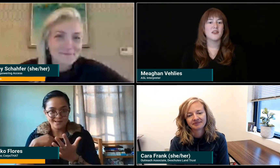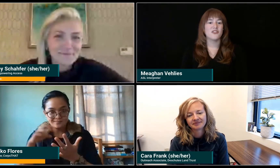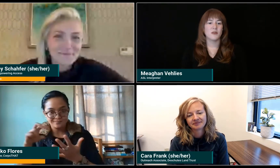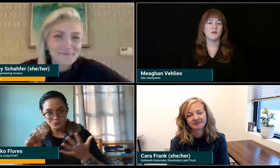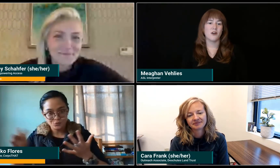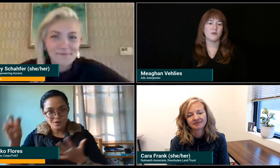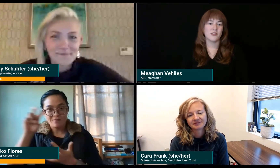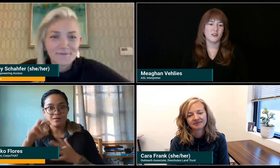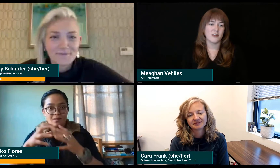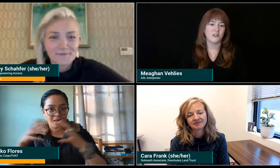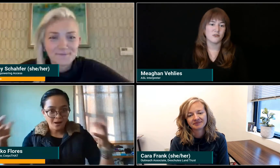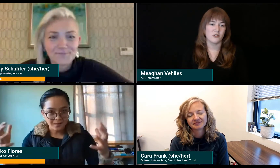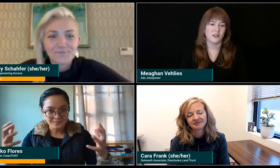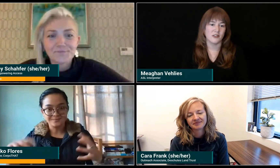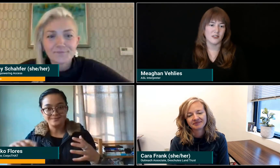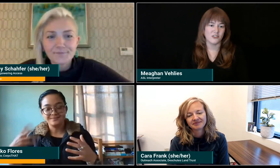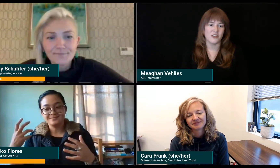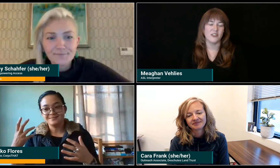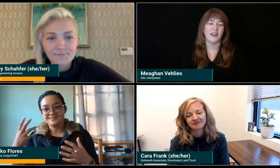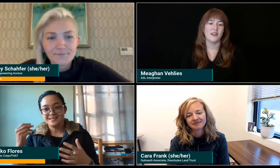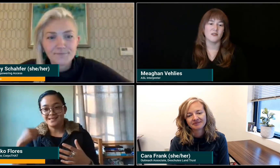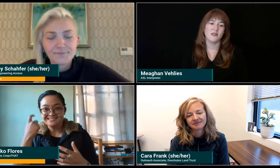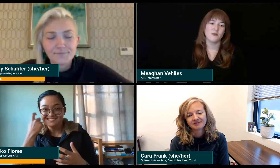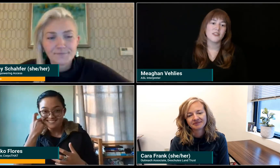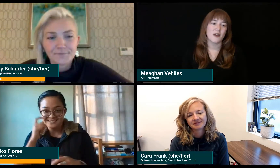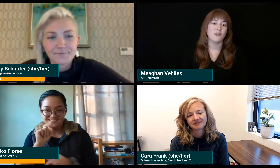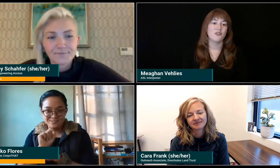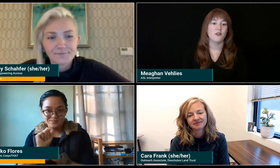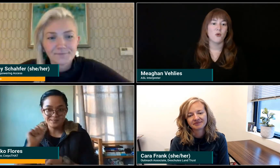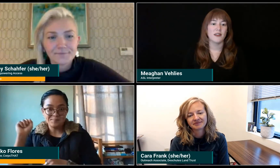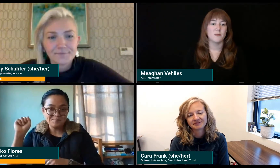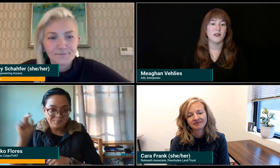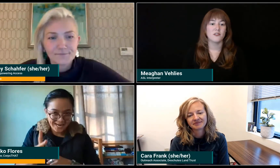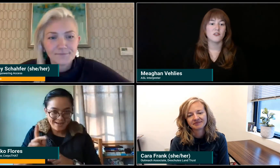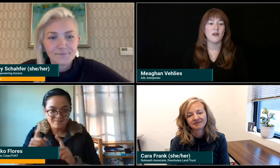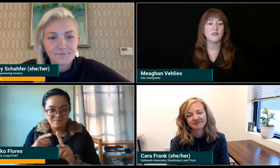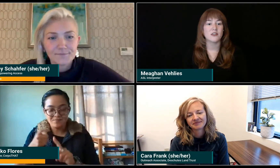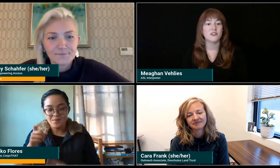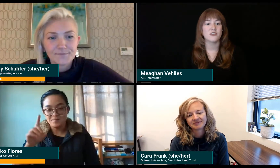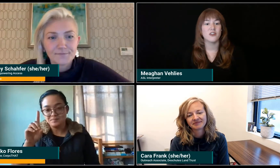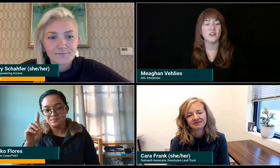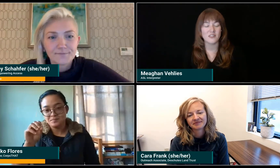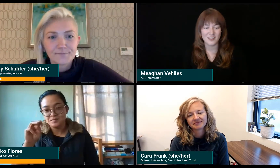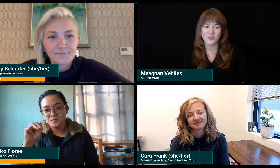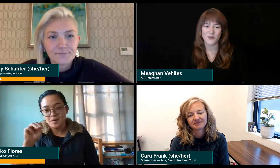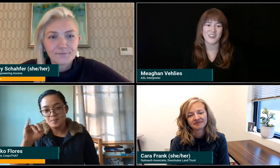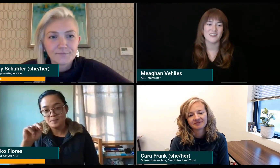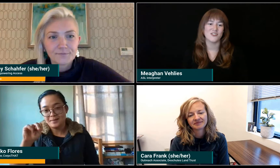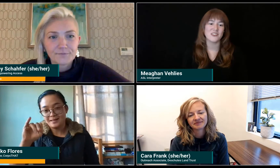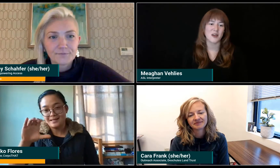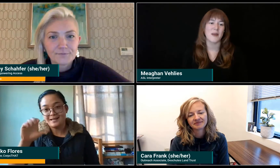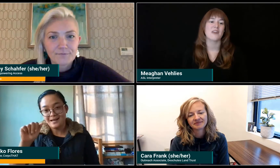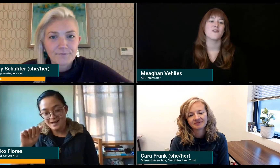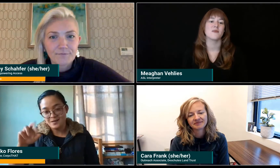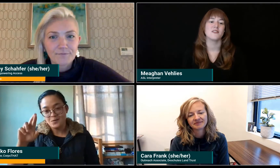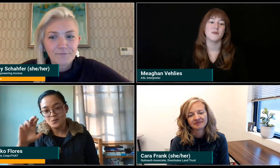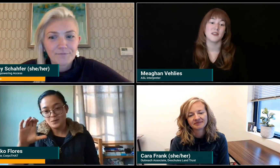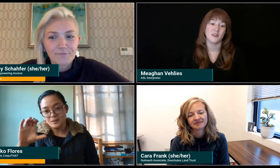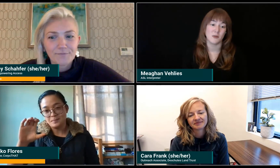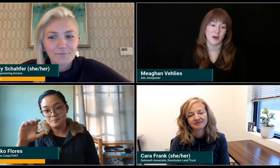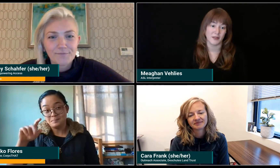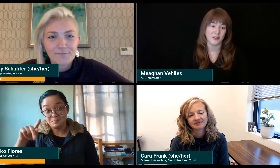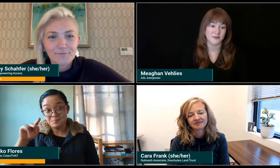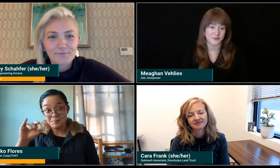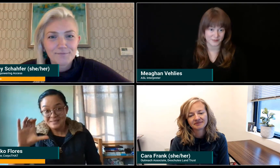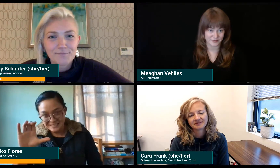like I mentioned, I'm involved with an international organization that, with that, we travel quite a bit. So I was actually just got back from the